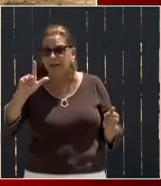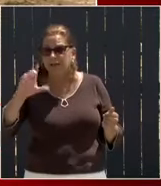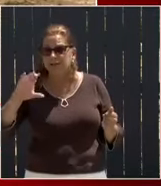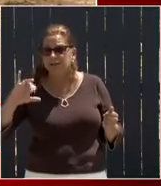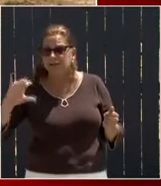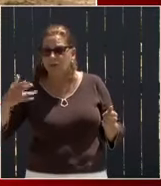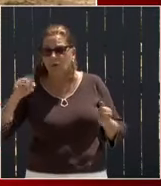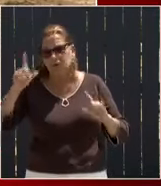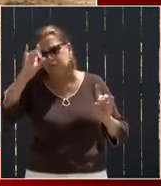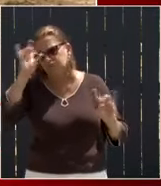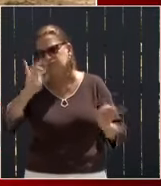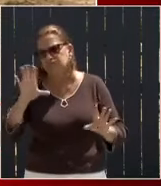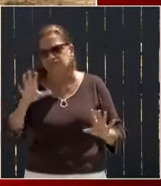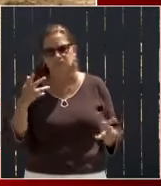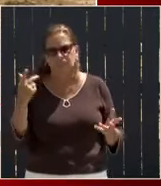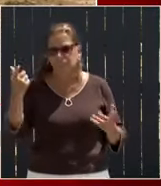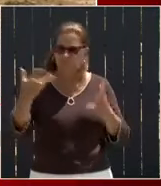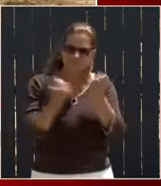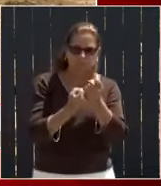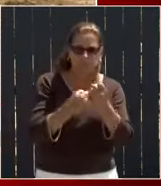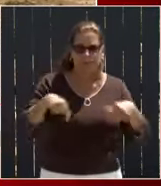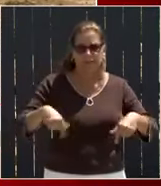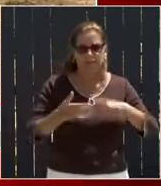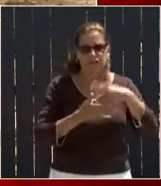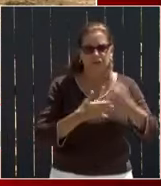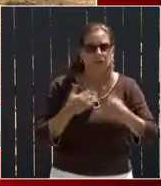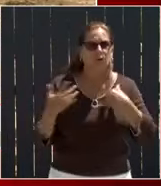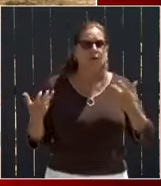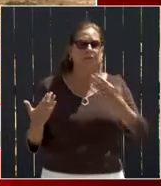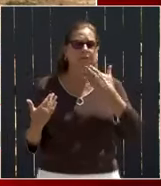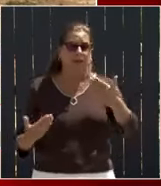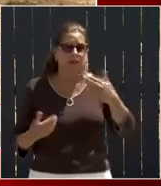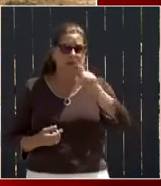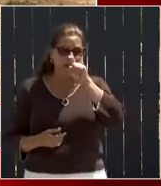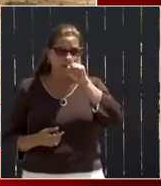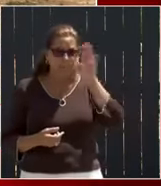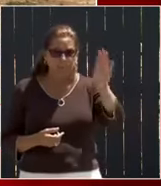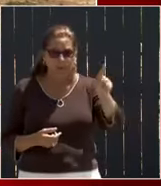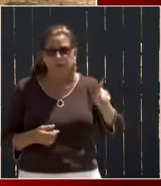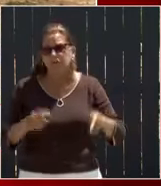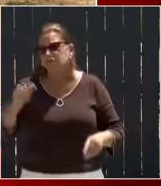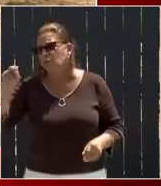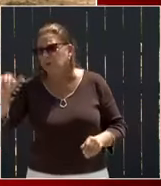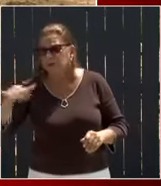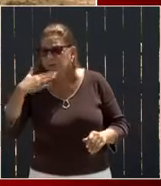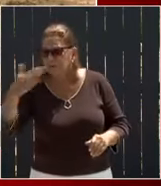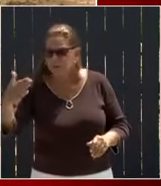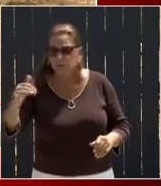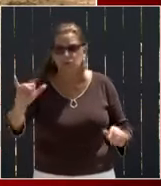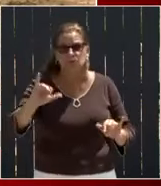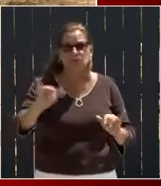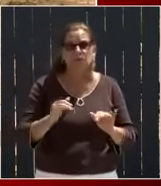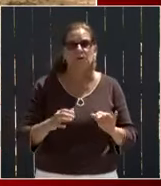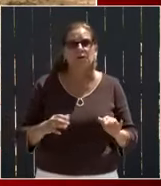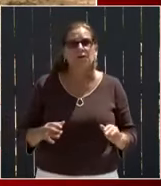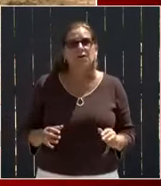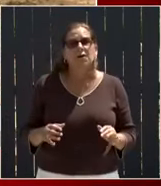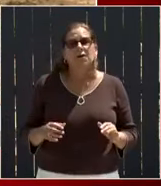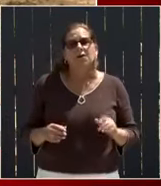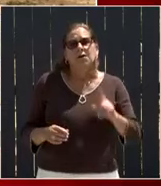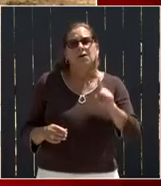DC. I'd lastly like to thank Eagle Bank and Tony Marquez for being such a great banking partner. So on behalf of 117